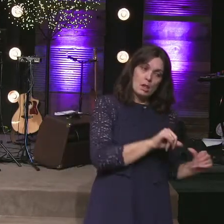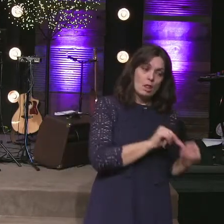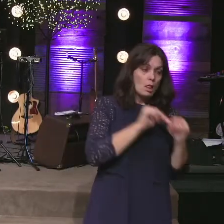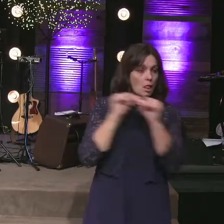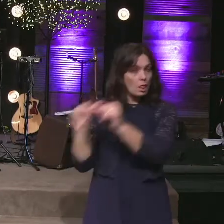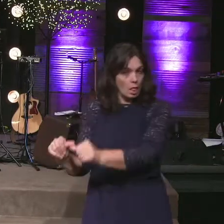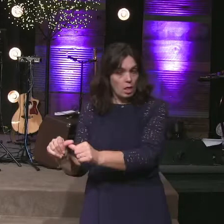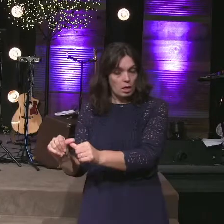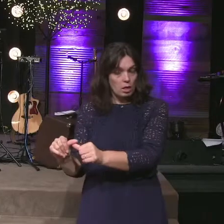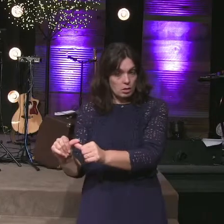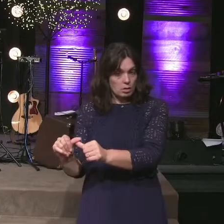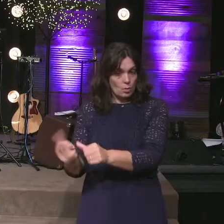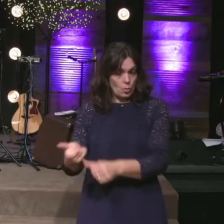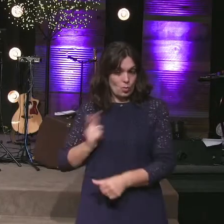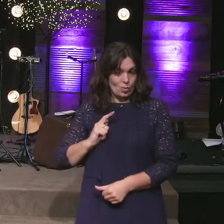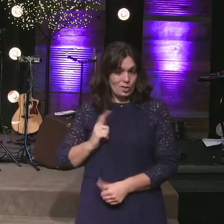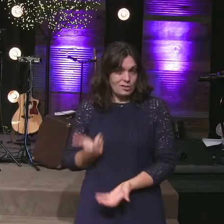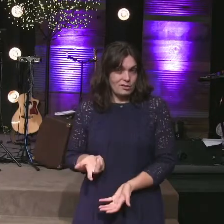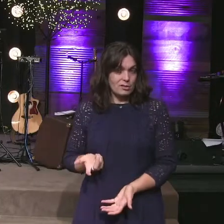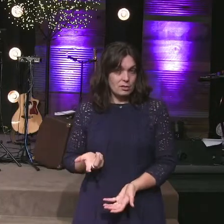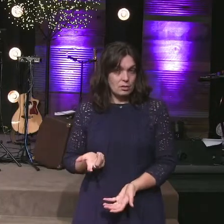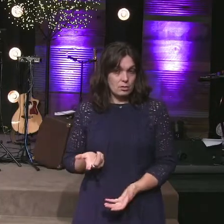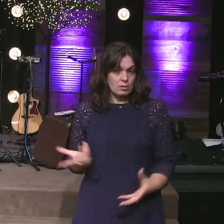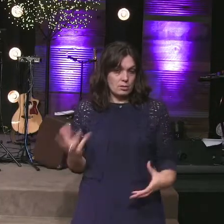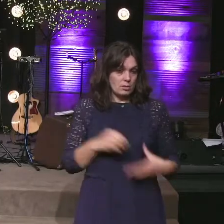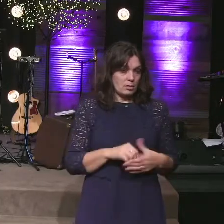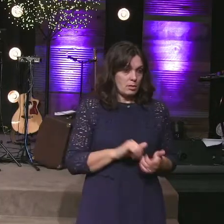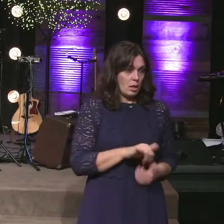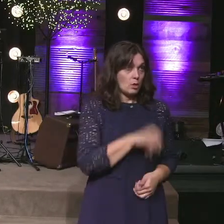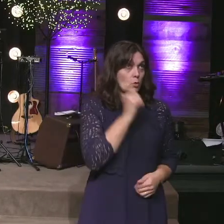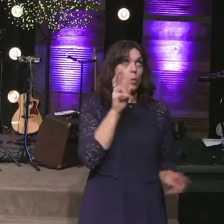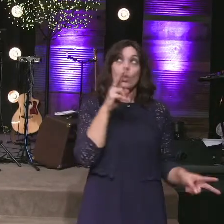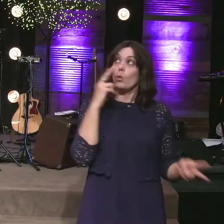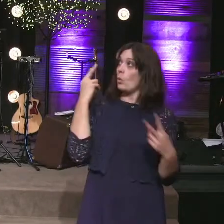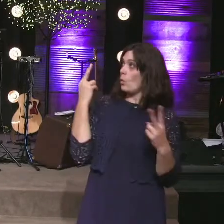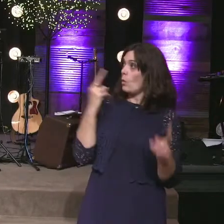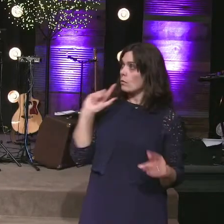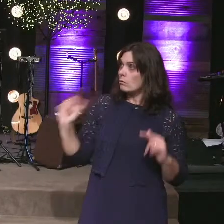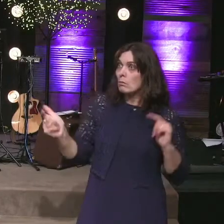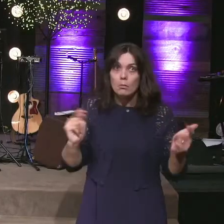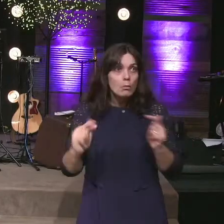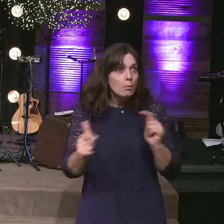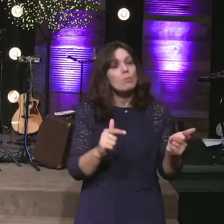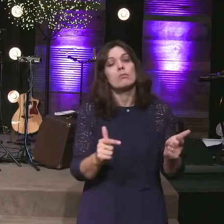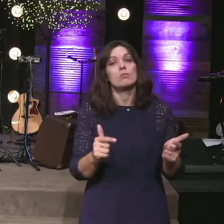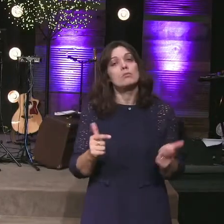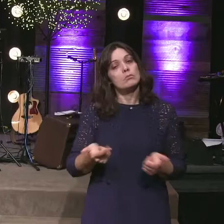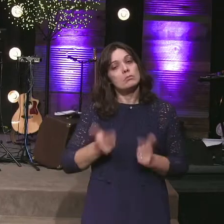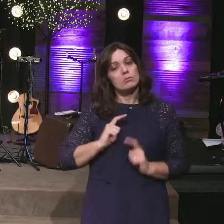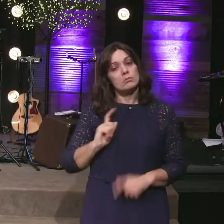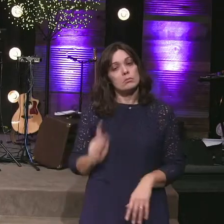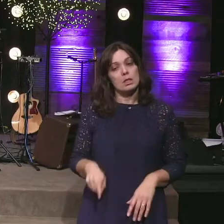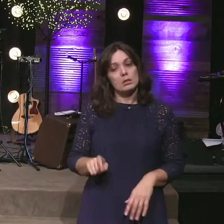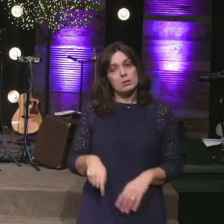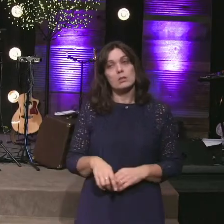it. Don't look around for somebody else who's going to do this. You're it.